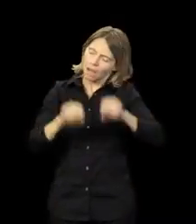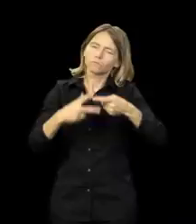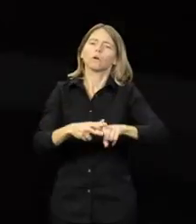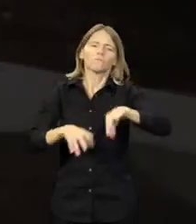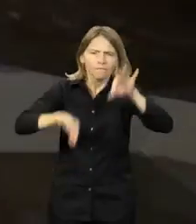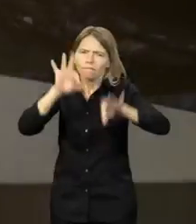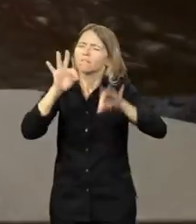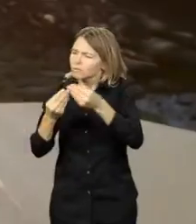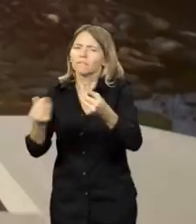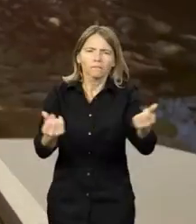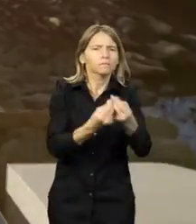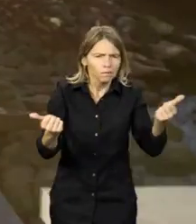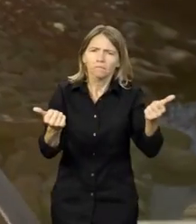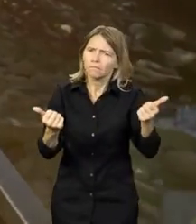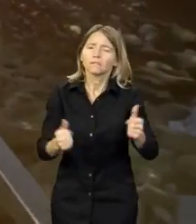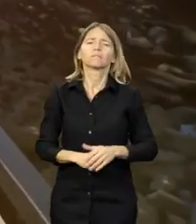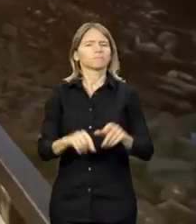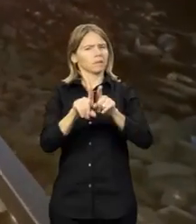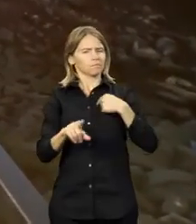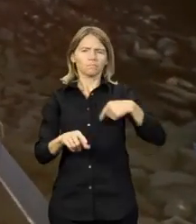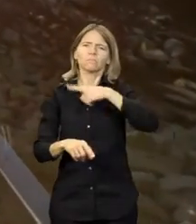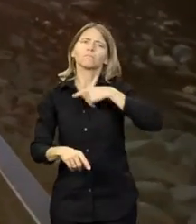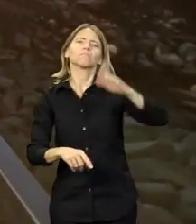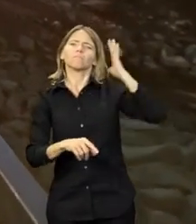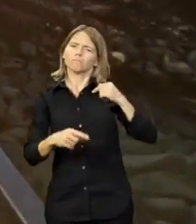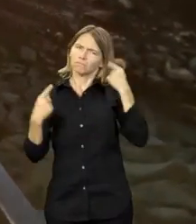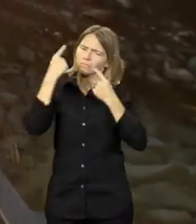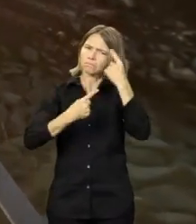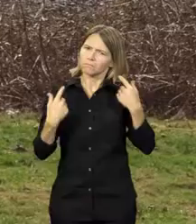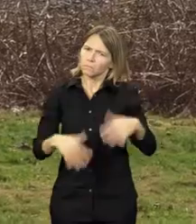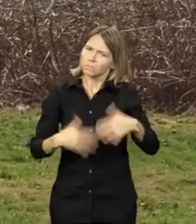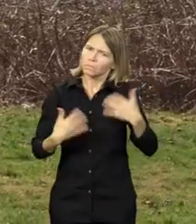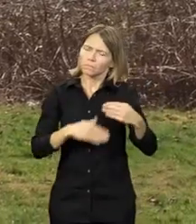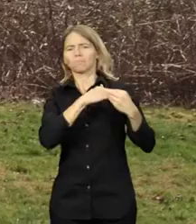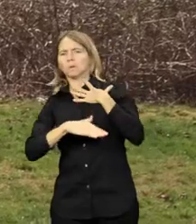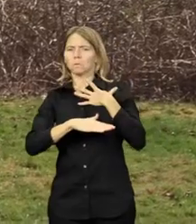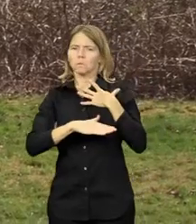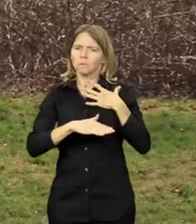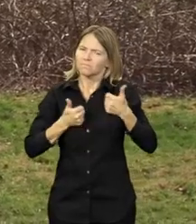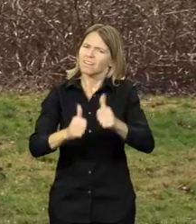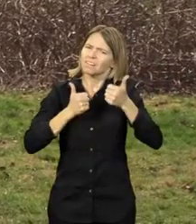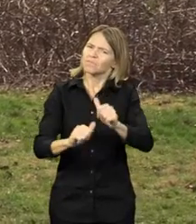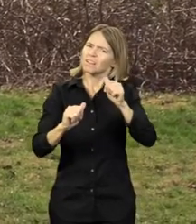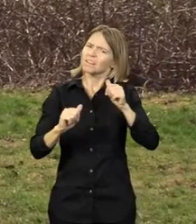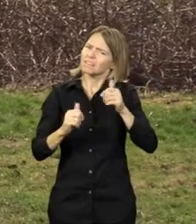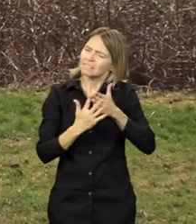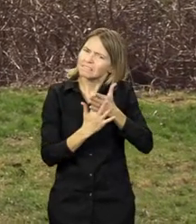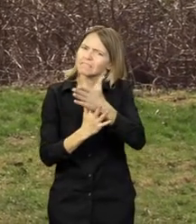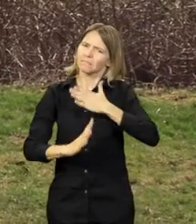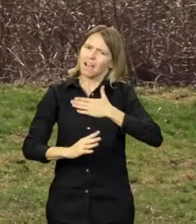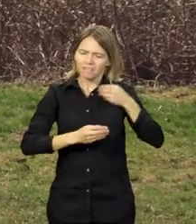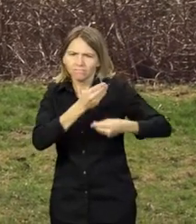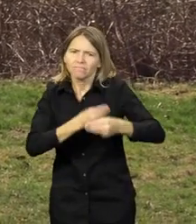solutions. For those like me who didn't realize how deeply we were affected until we tried to speak our traditional languages